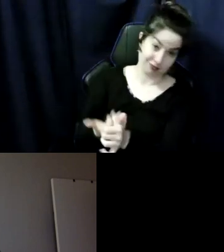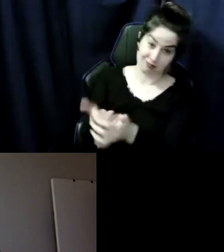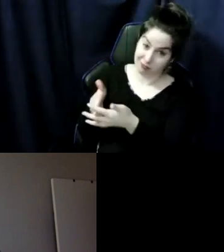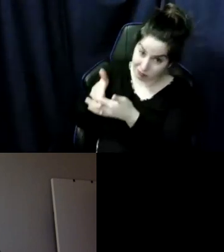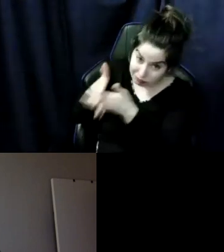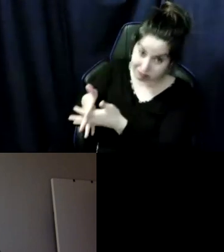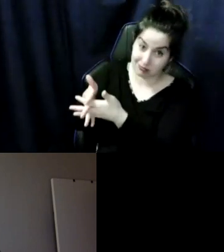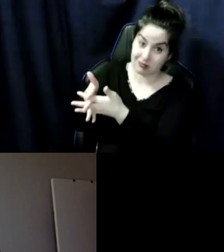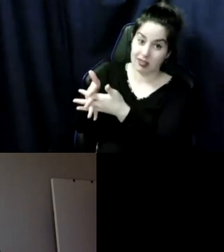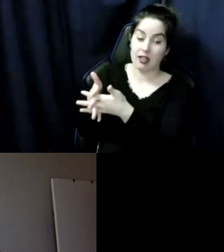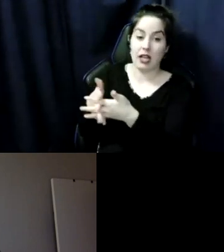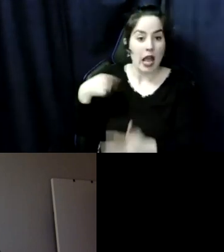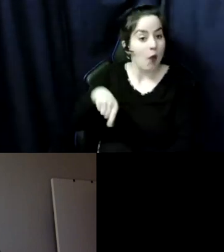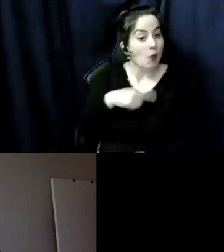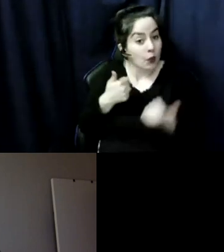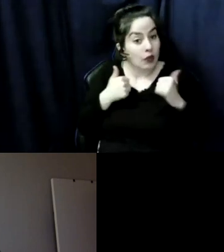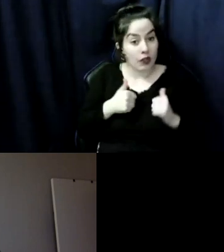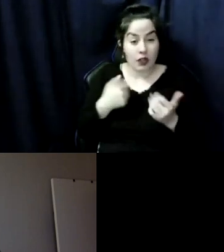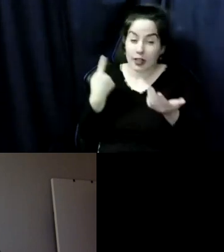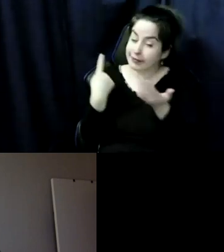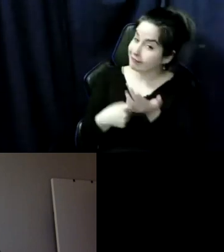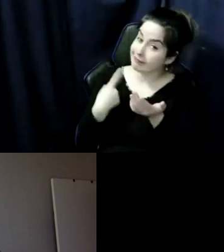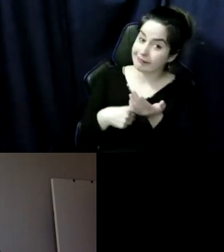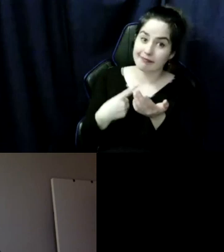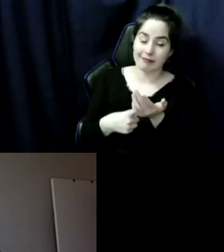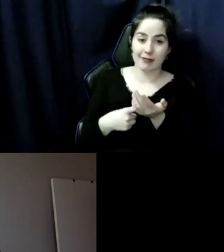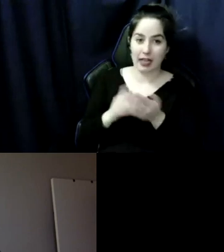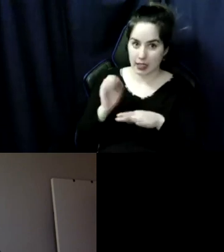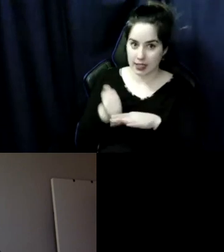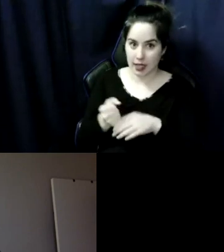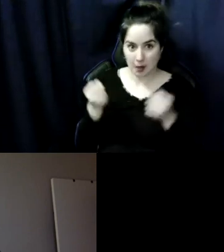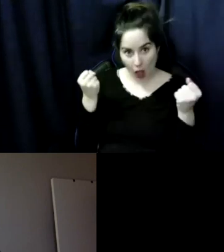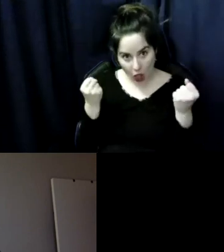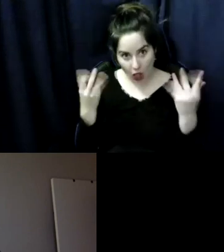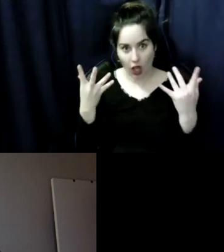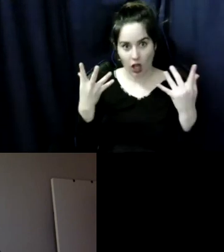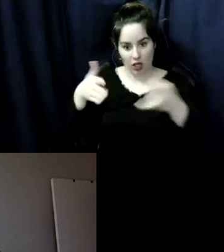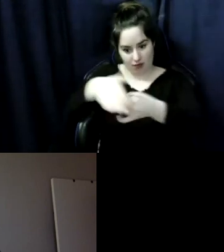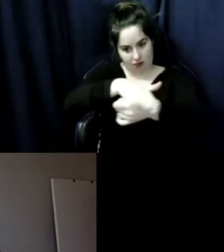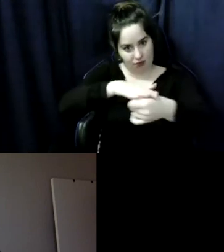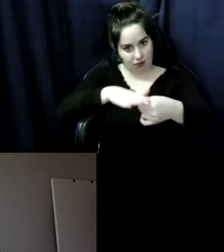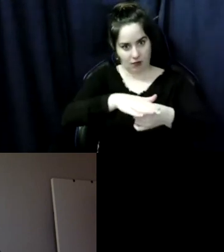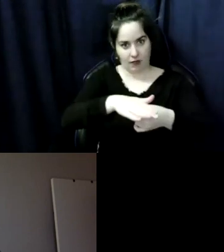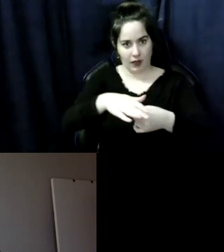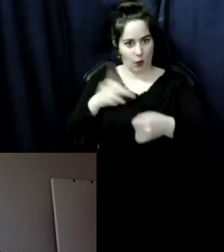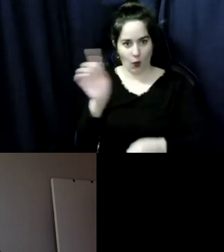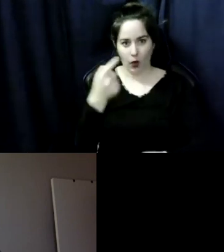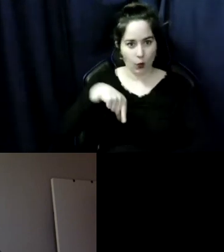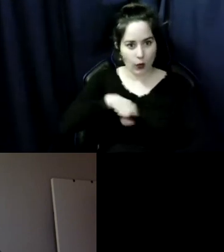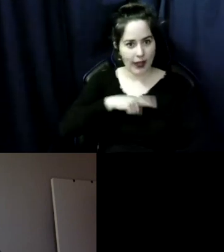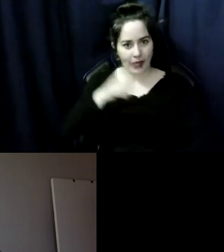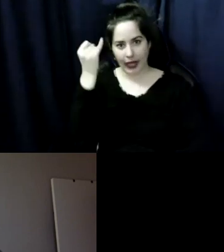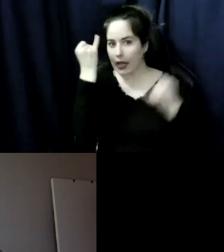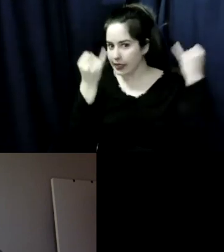create a lot of space to share ideas and